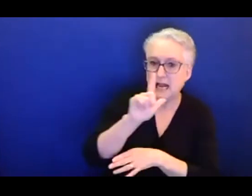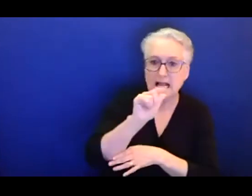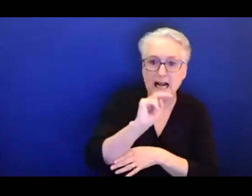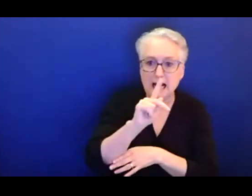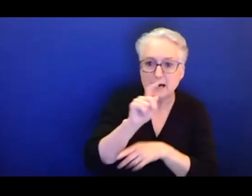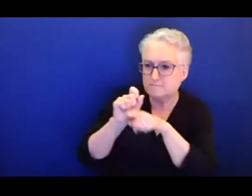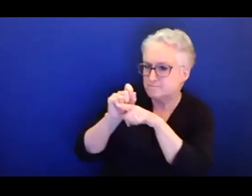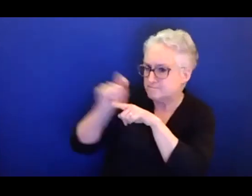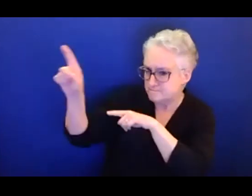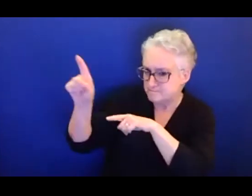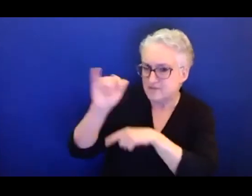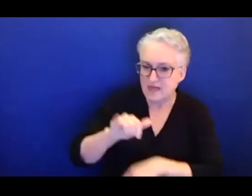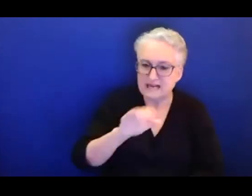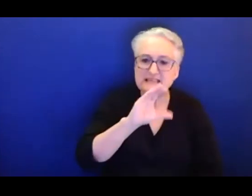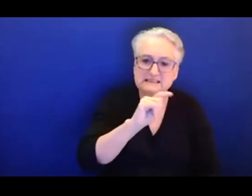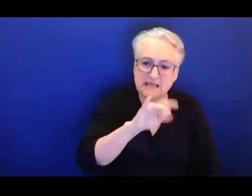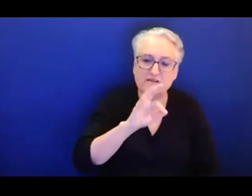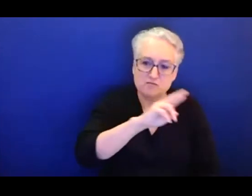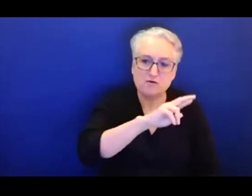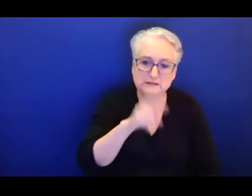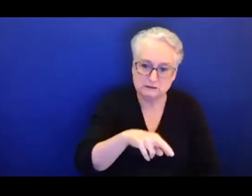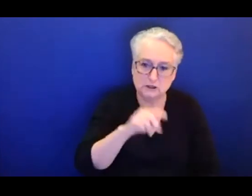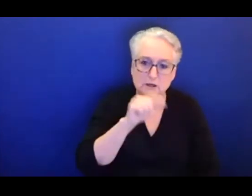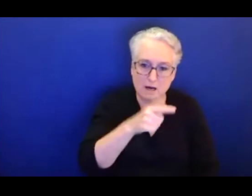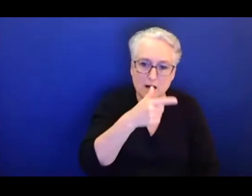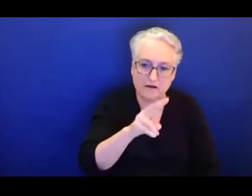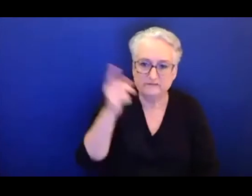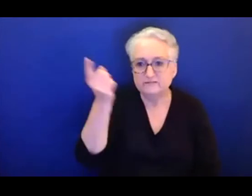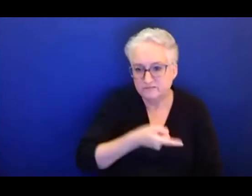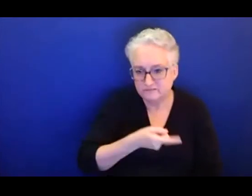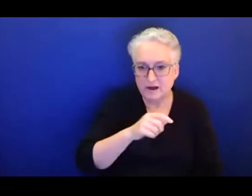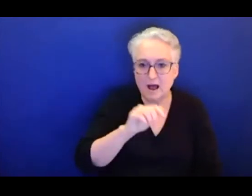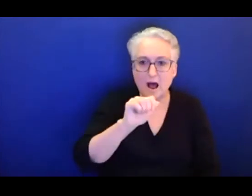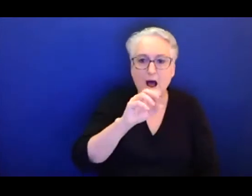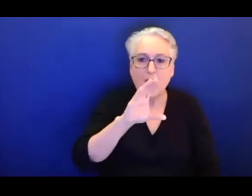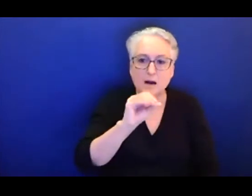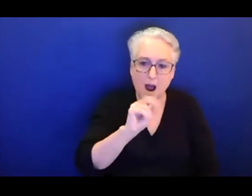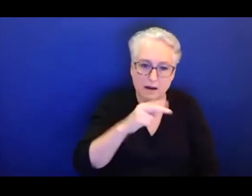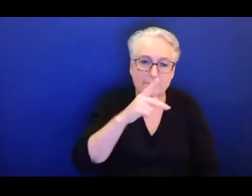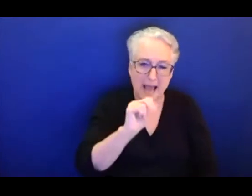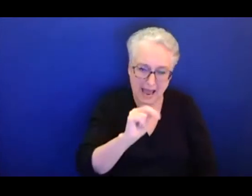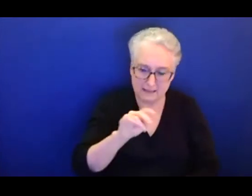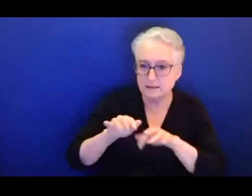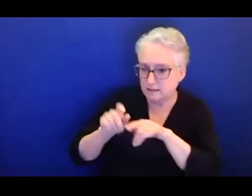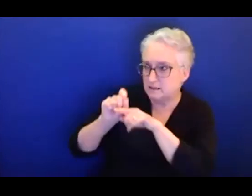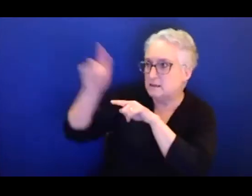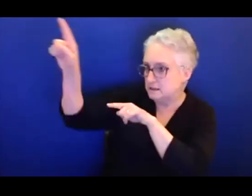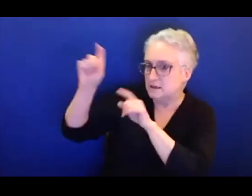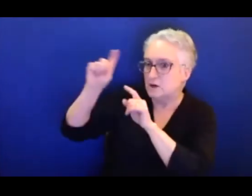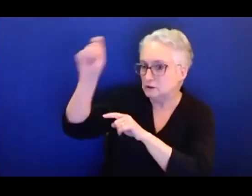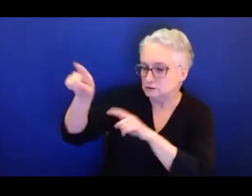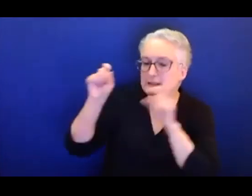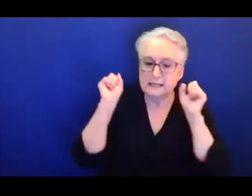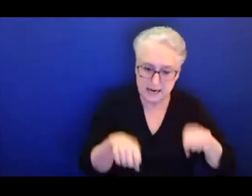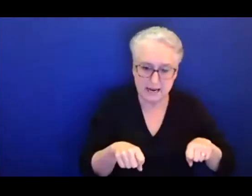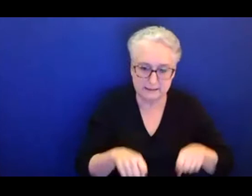cityofrochester.gov/ConPlan. So I'm going to turn it over to Thad Schofield. He's the Director of Strategic Business Development, and he's going to talk about the